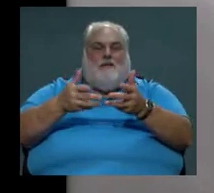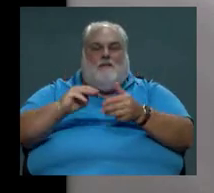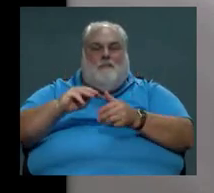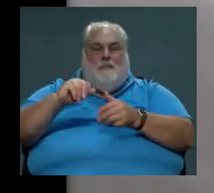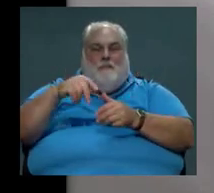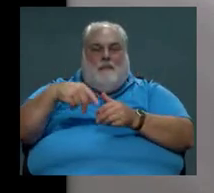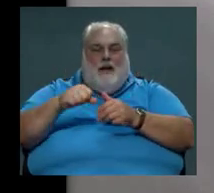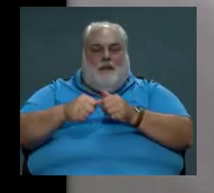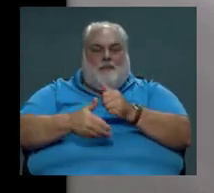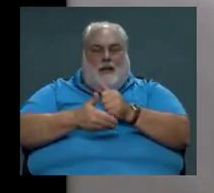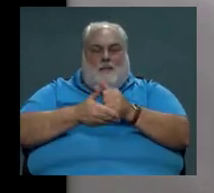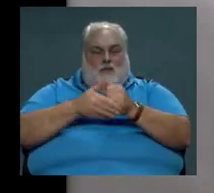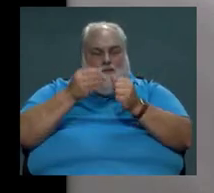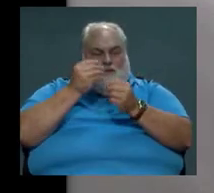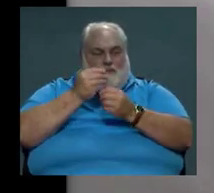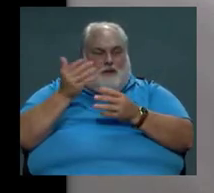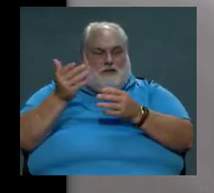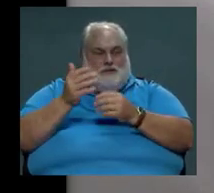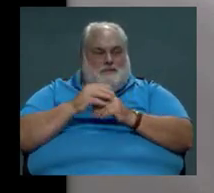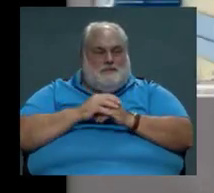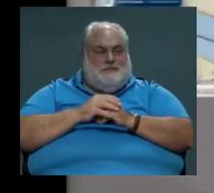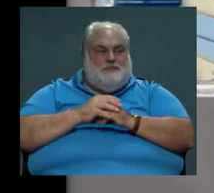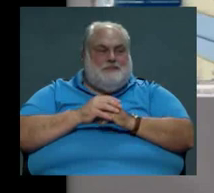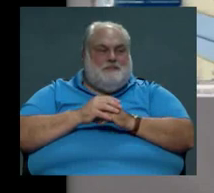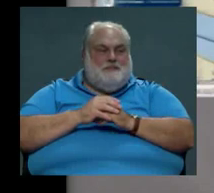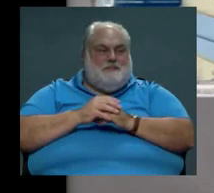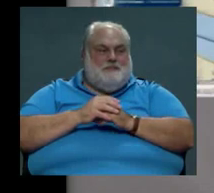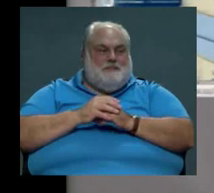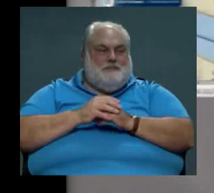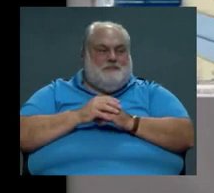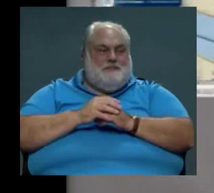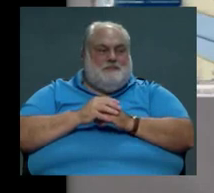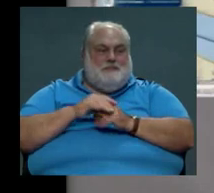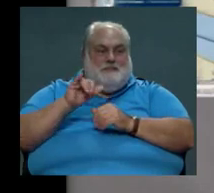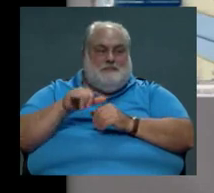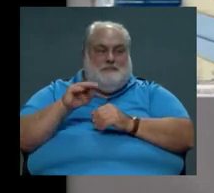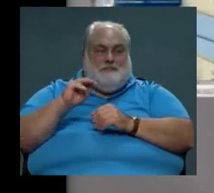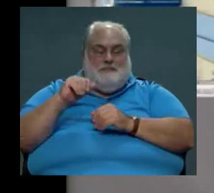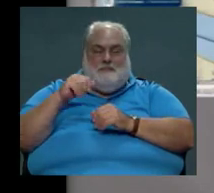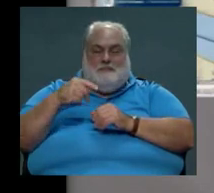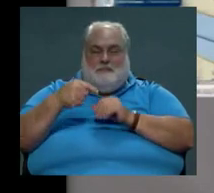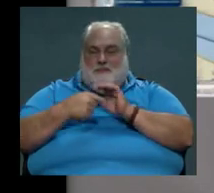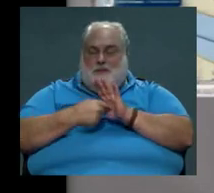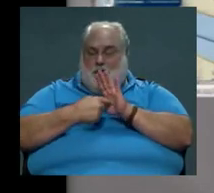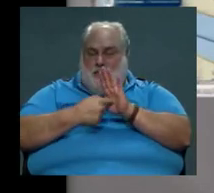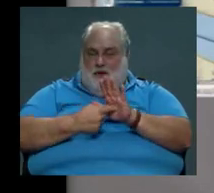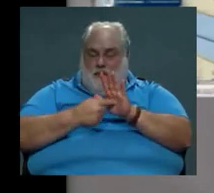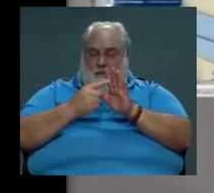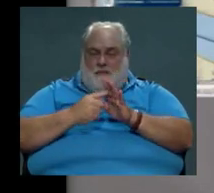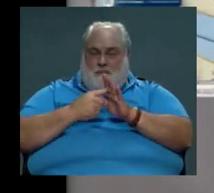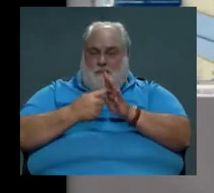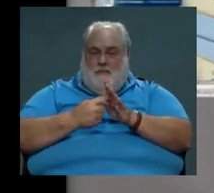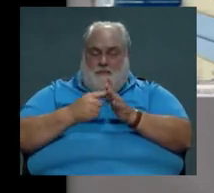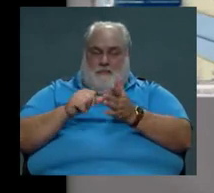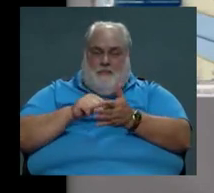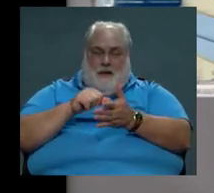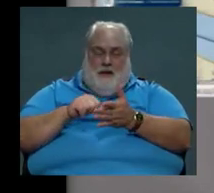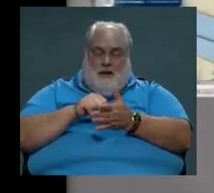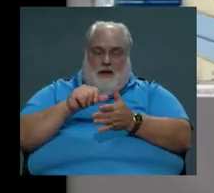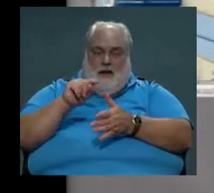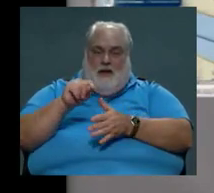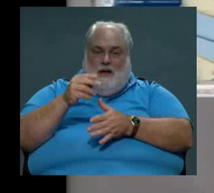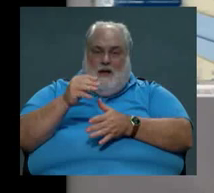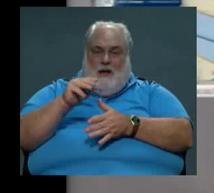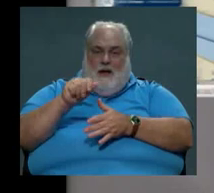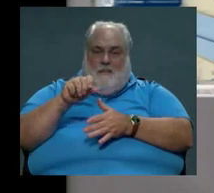under Helpful Information. Next, please. That will get you to our launch page. On this page, Thomas